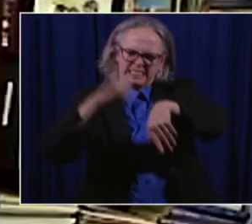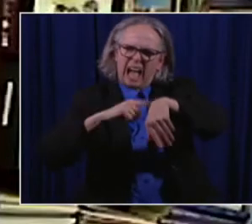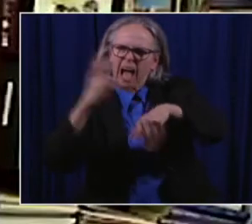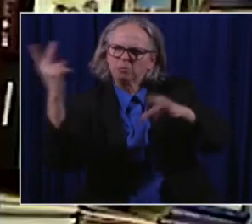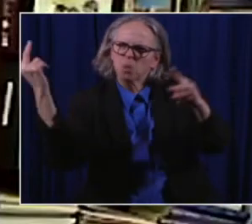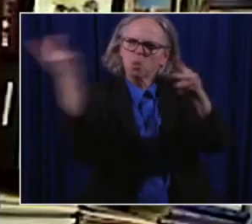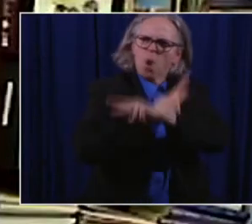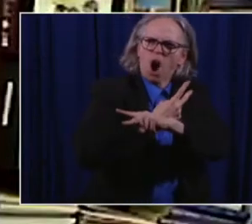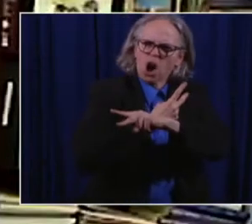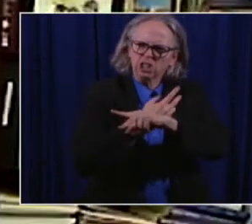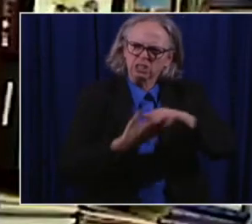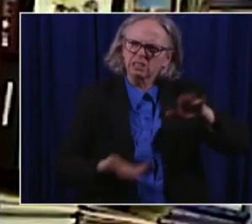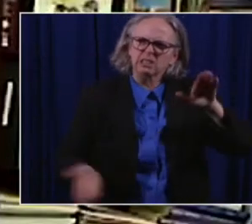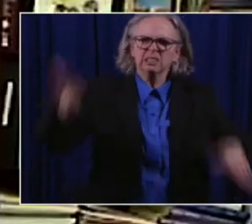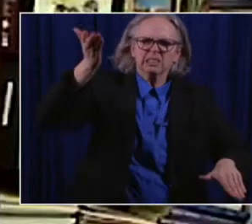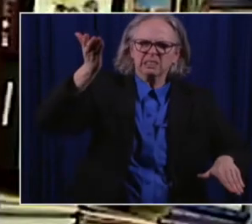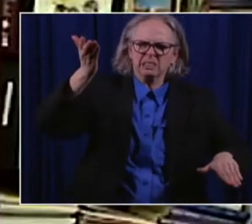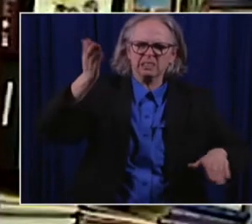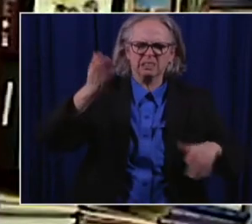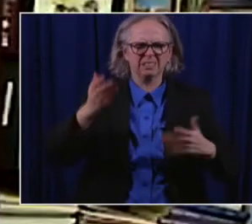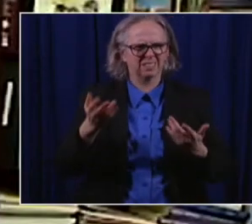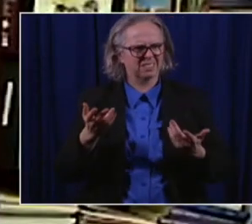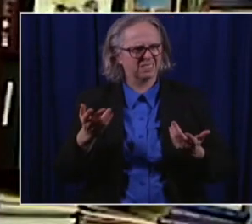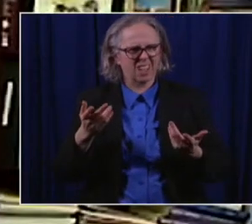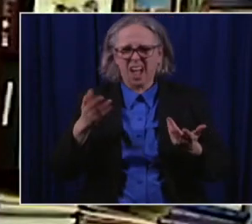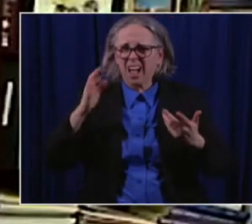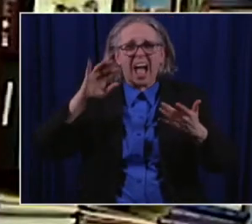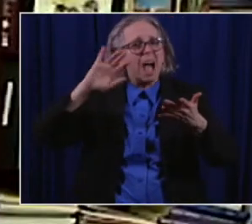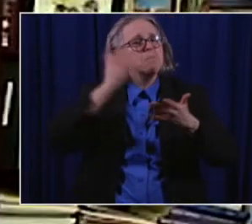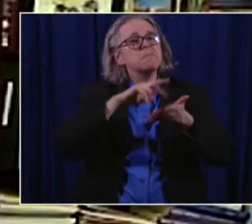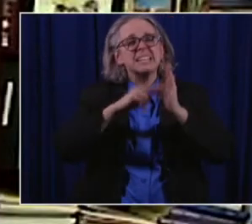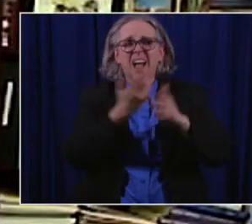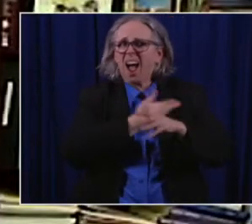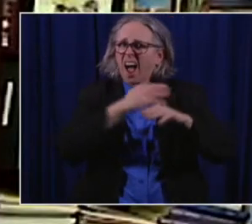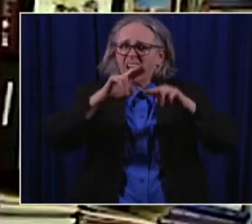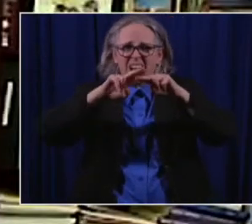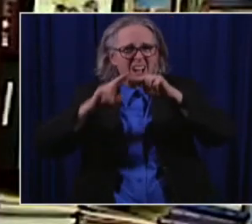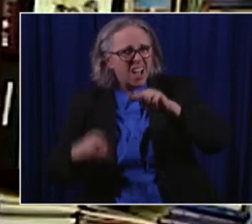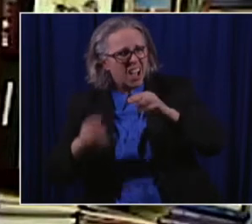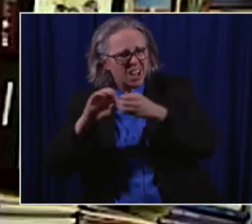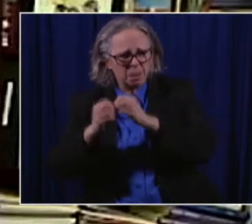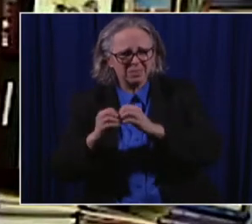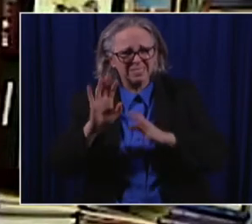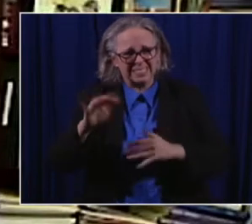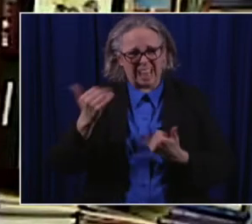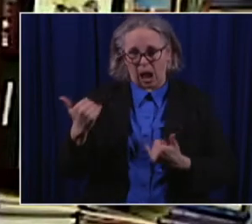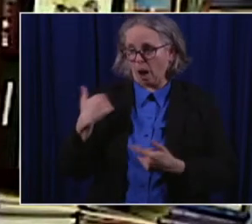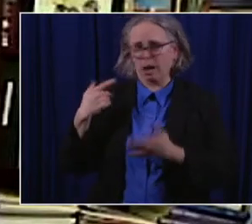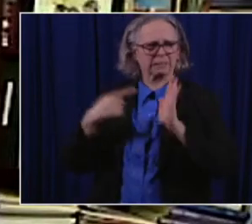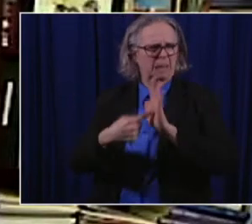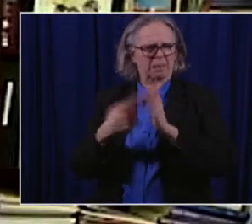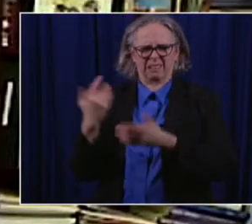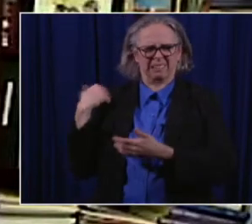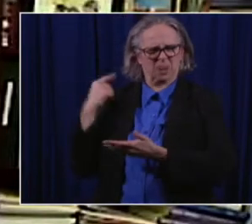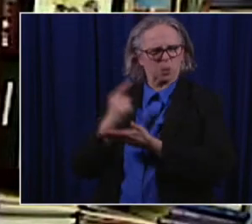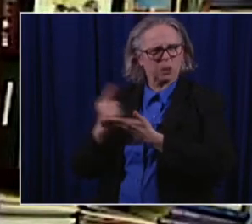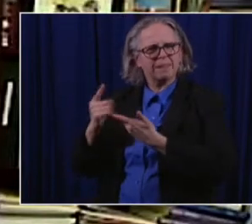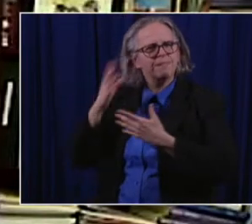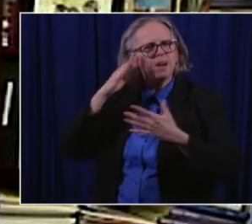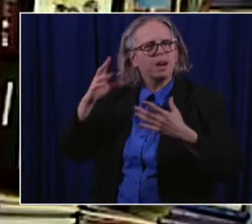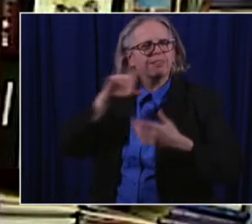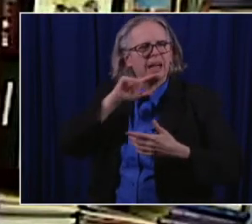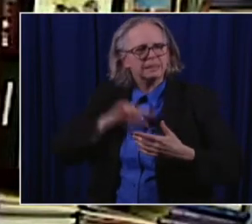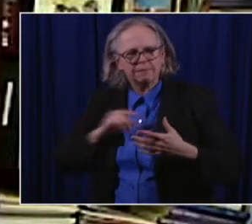still very high. Now, there are some changes that went on with testing last weekend because of the holiday, where some of our case numbers